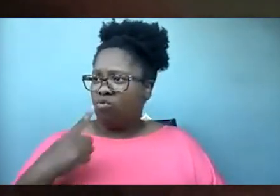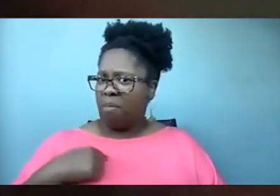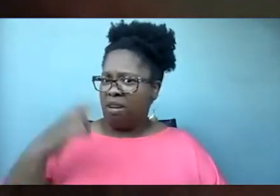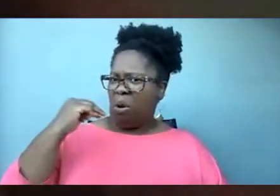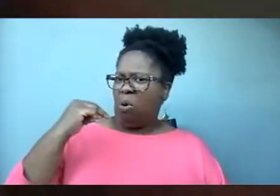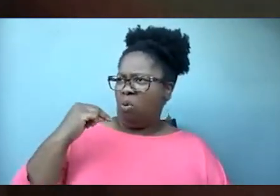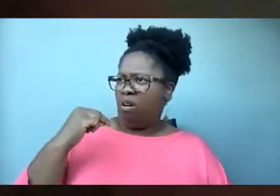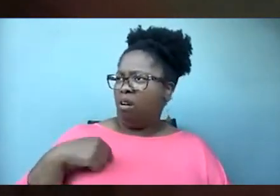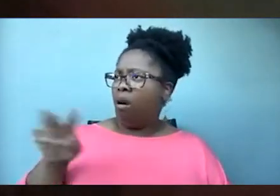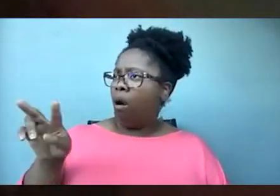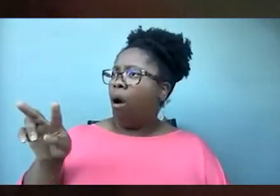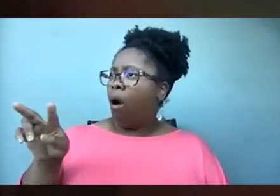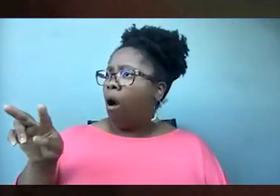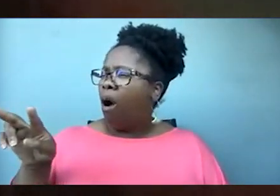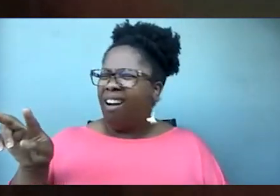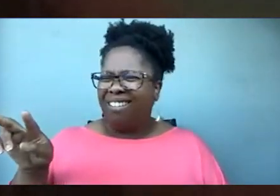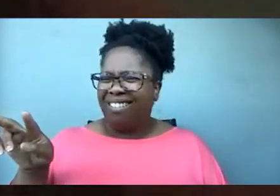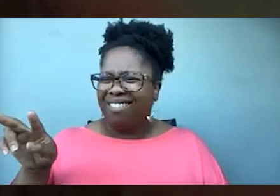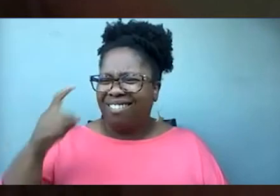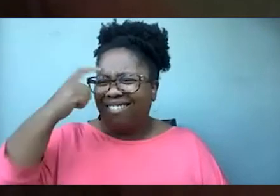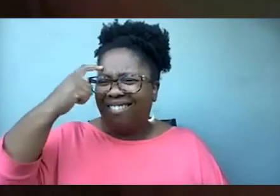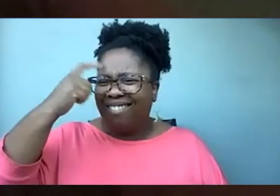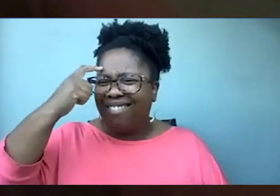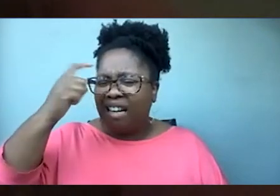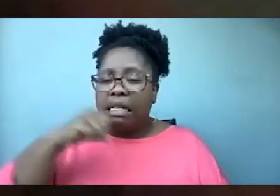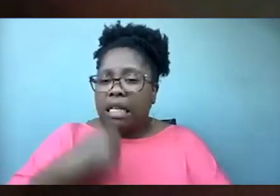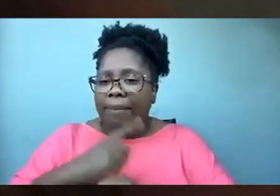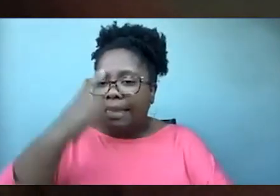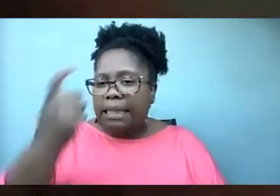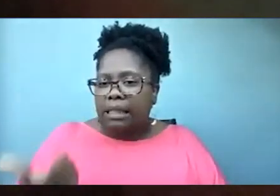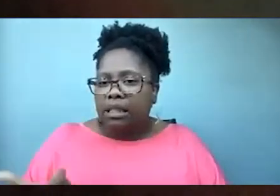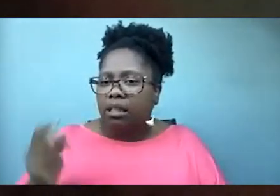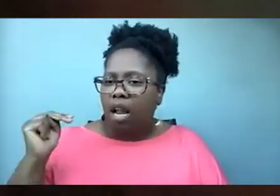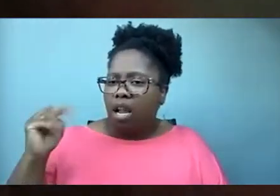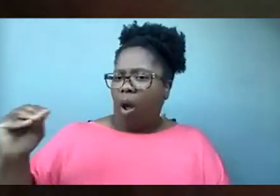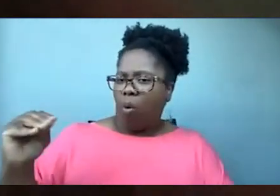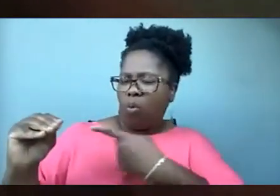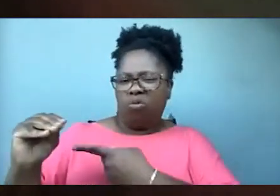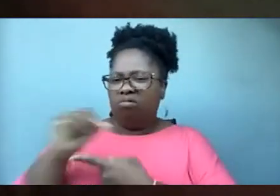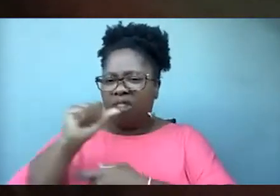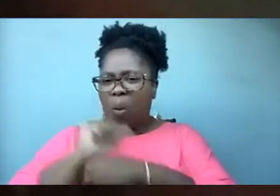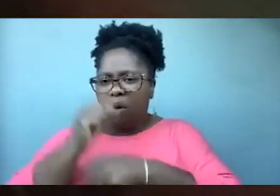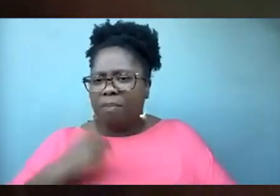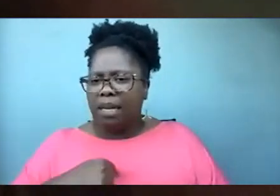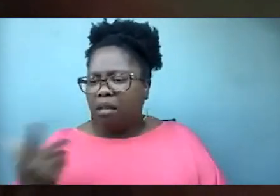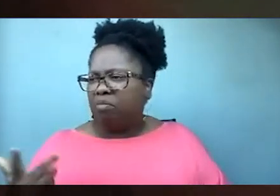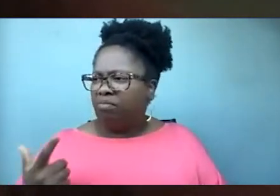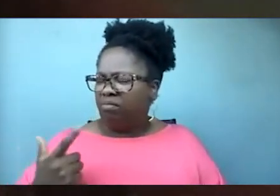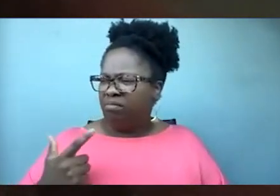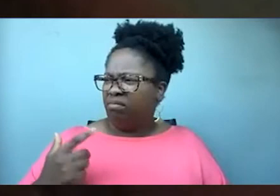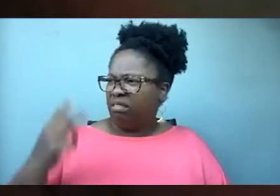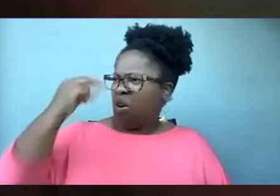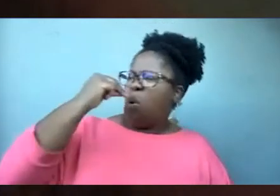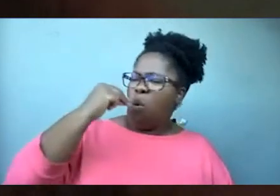the internal voice of no, and I'm going no. I curse like a sailor. I'm going to try not to because we have an audience.